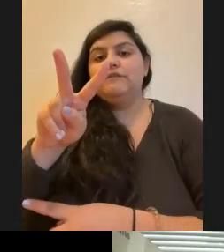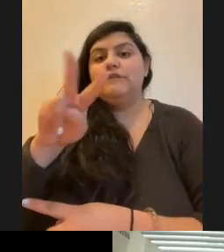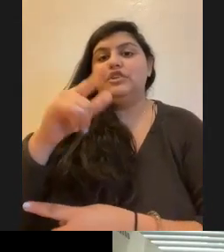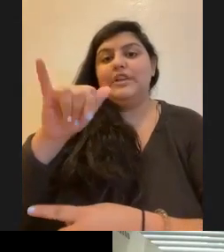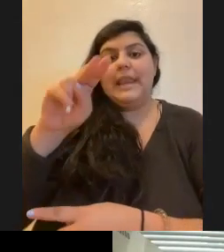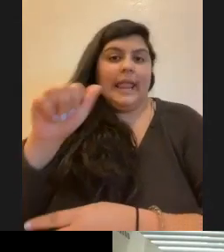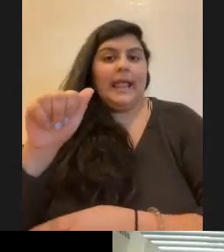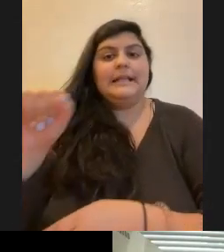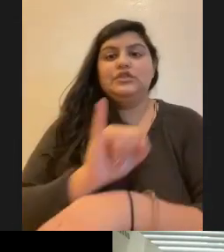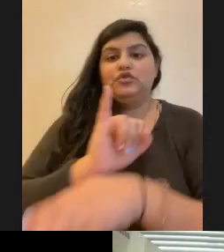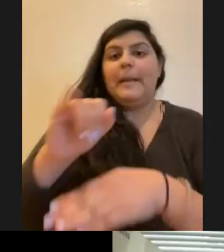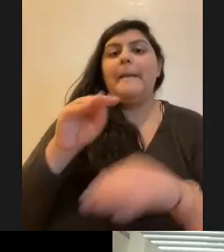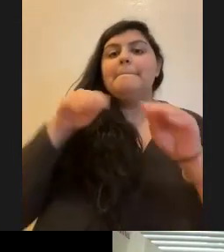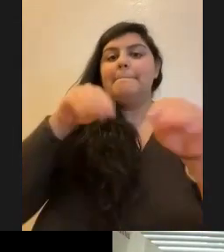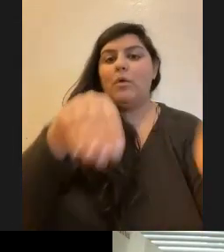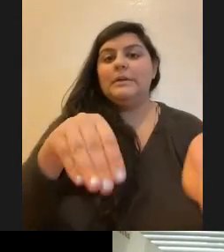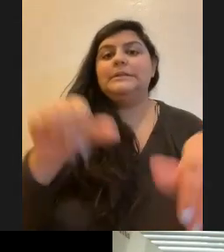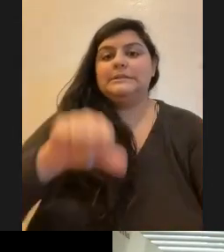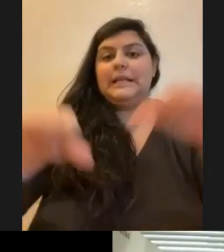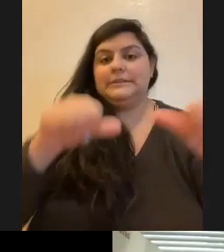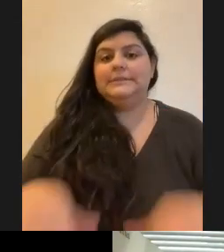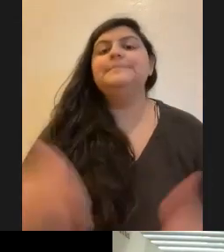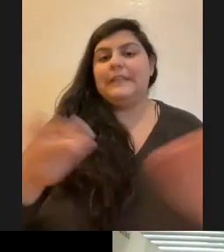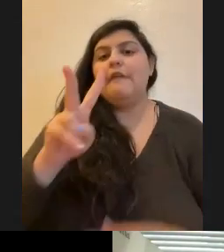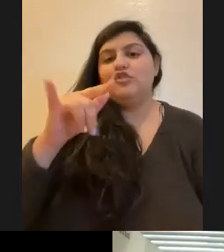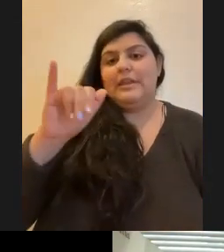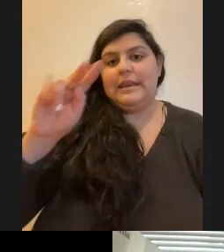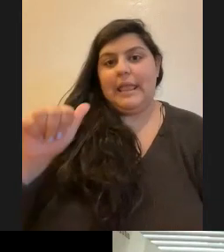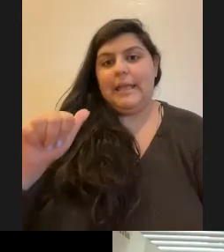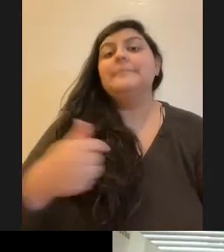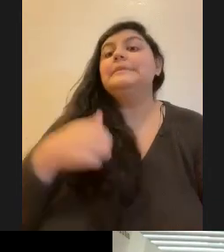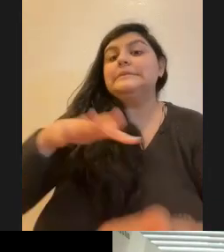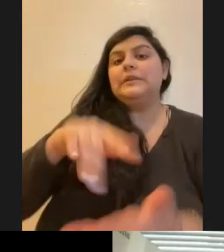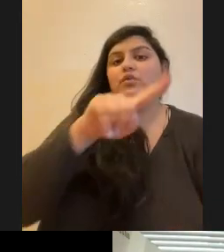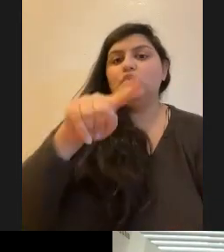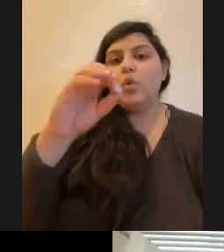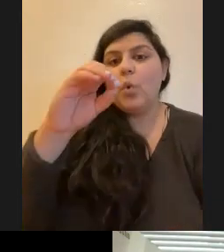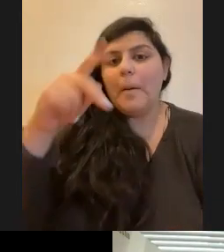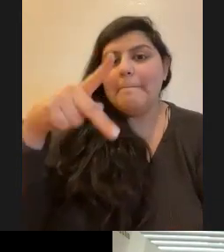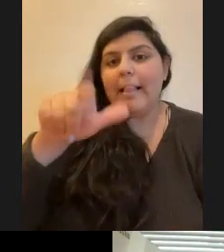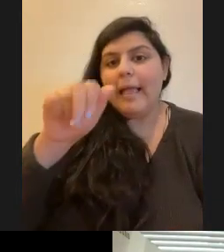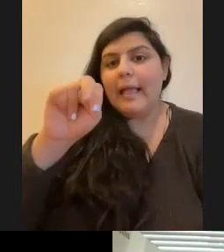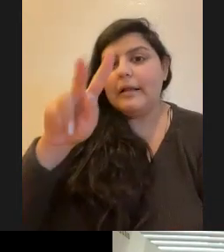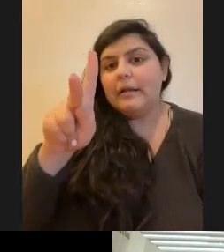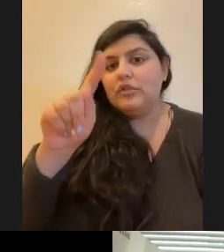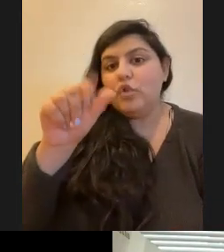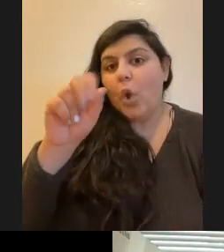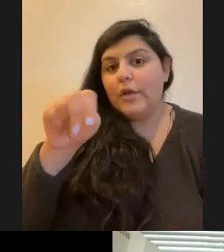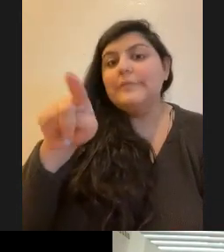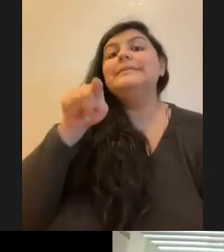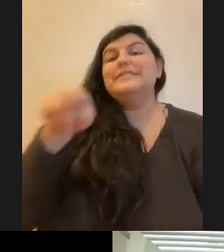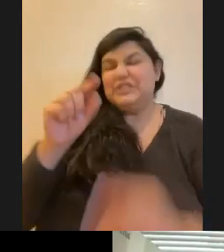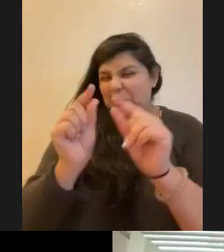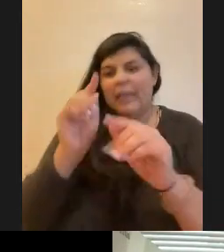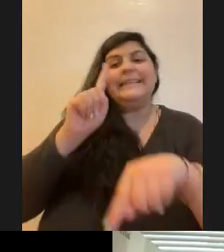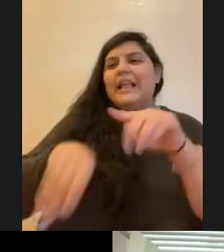Virginia. So as a PhD student, I currently study zooplankton. These are small animals that can't swim against a current, and